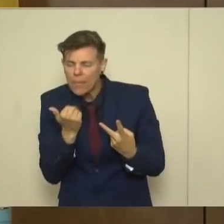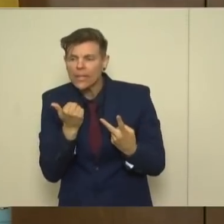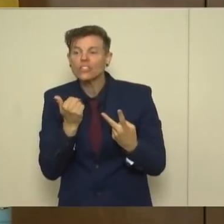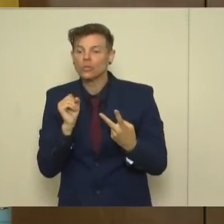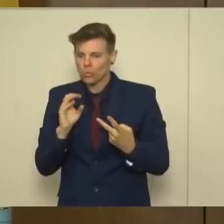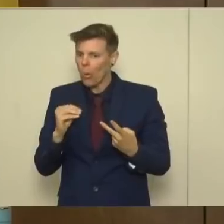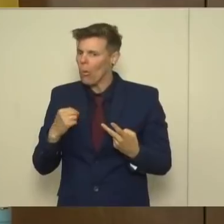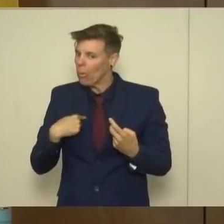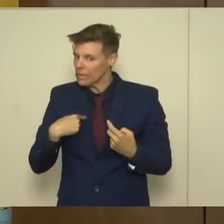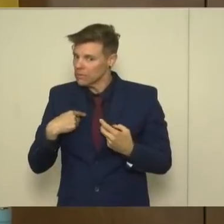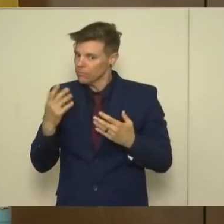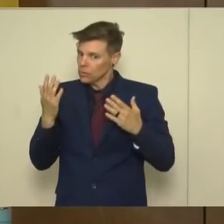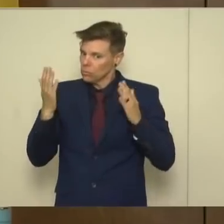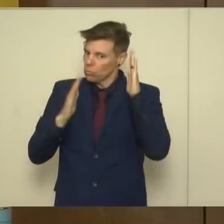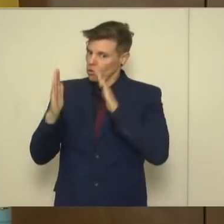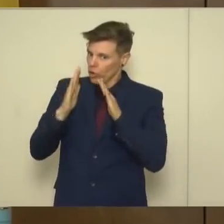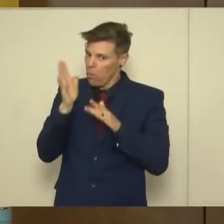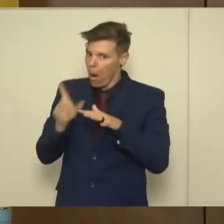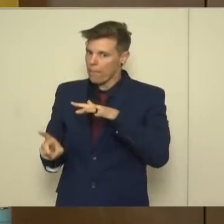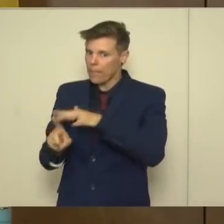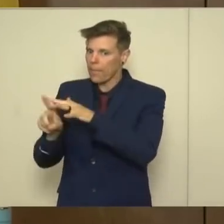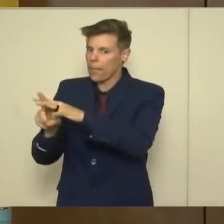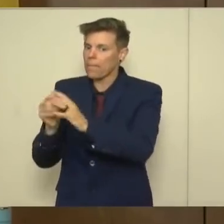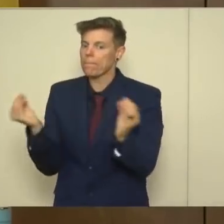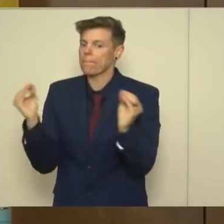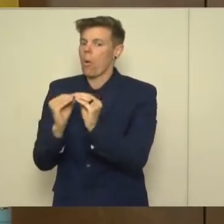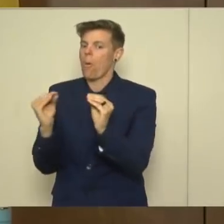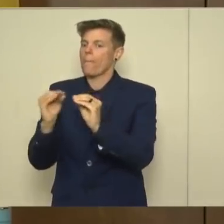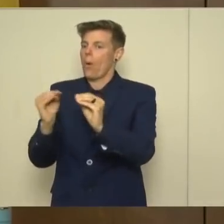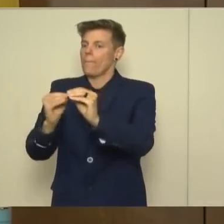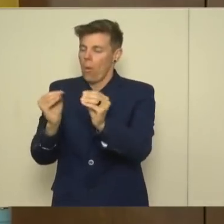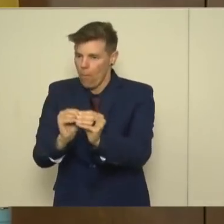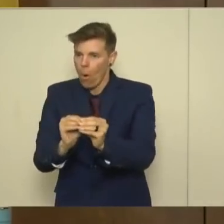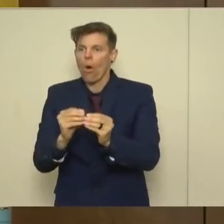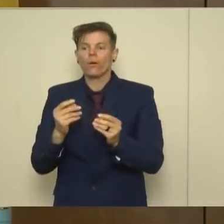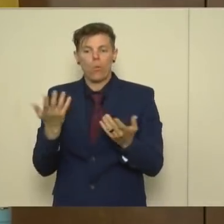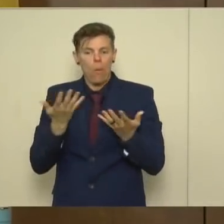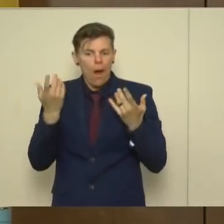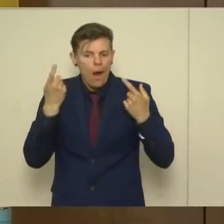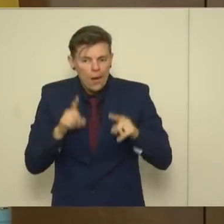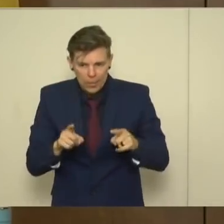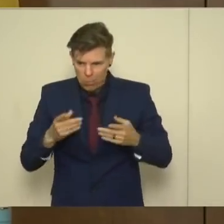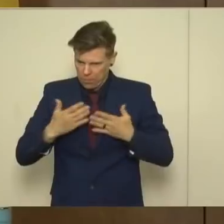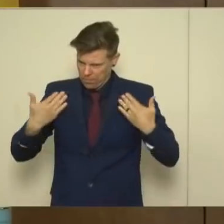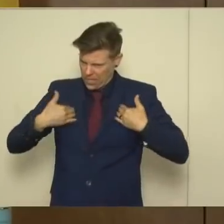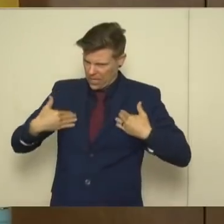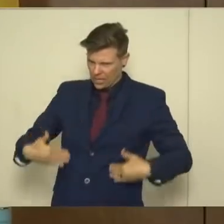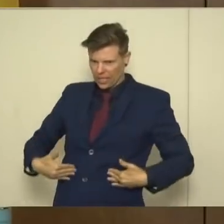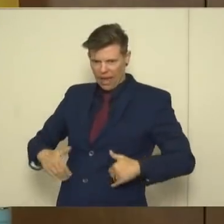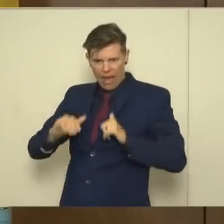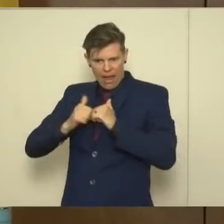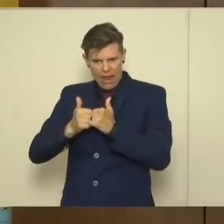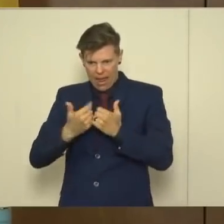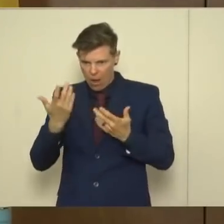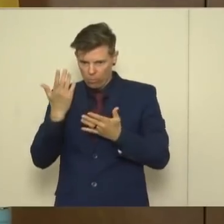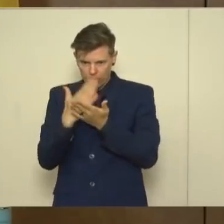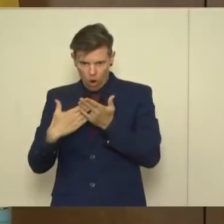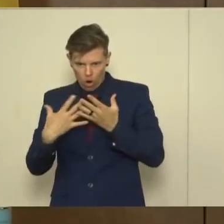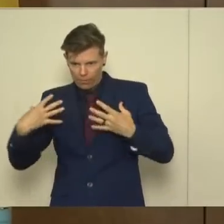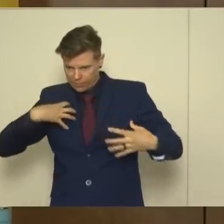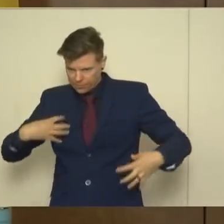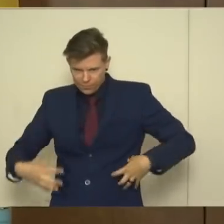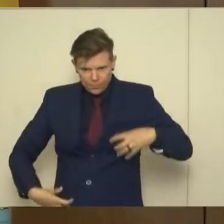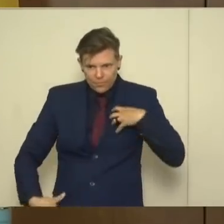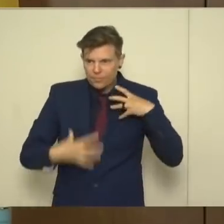given the science now about how it attacks different areas of our body, I think it's incredibly challenging to really